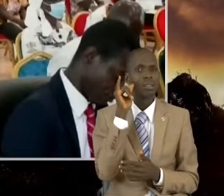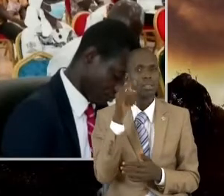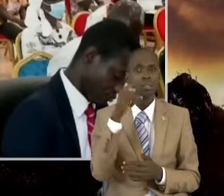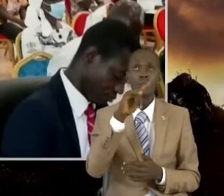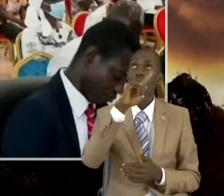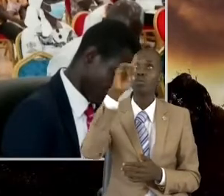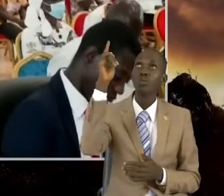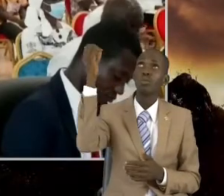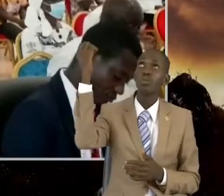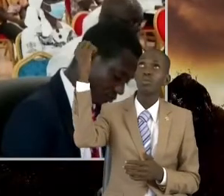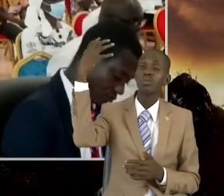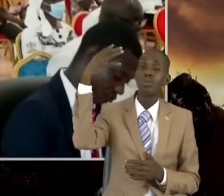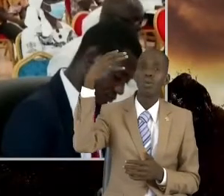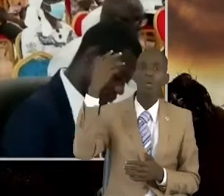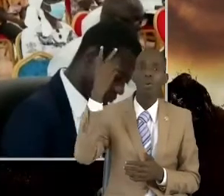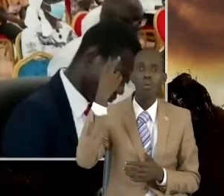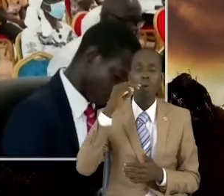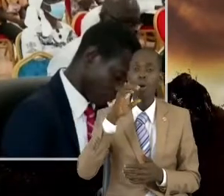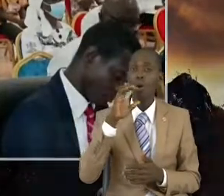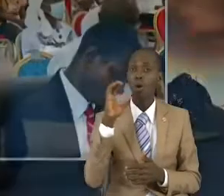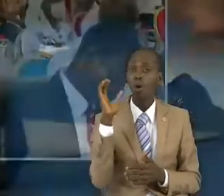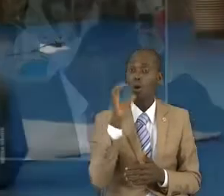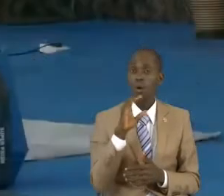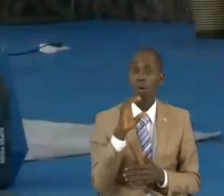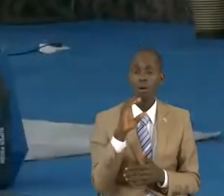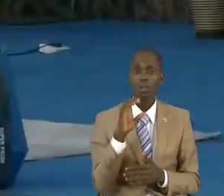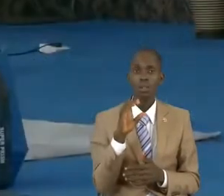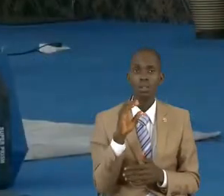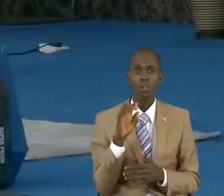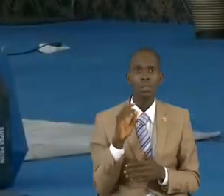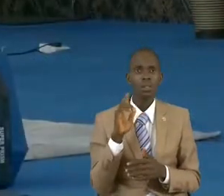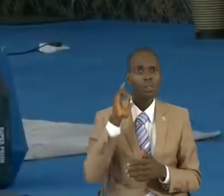was like this. All of a sudden, the